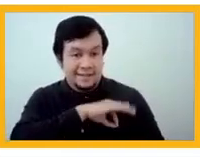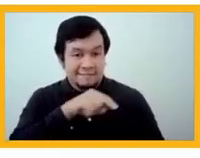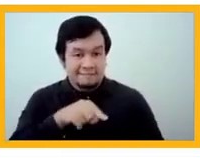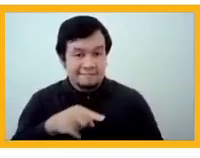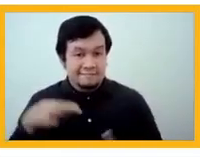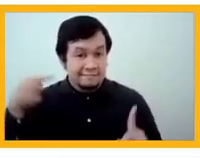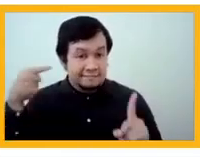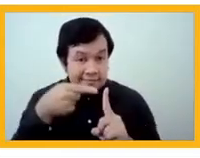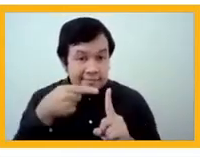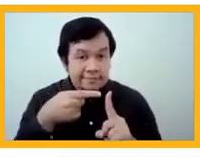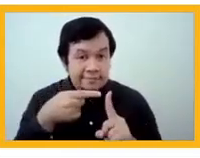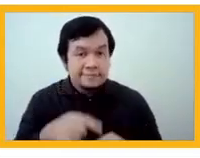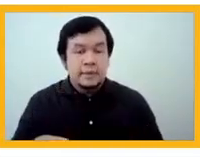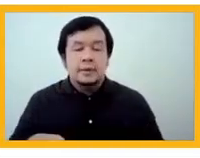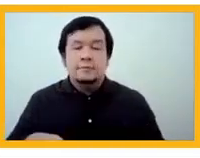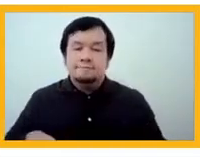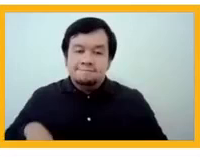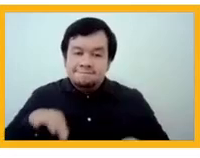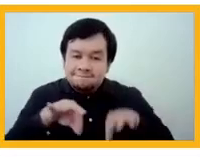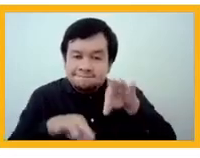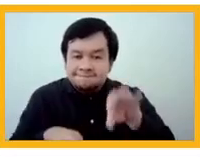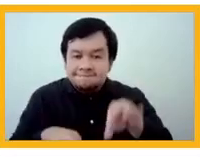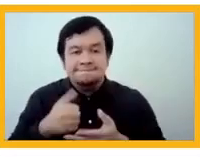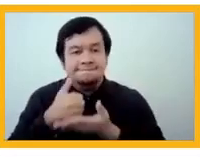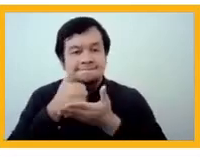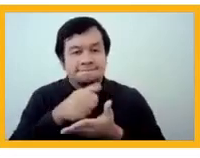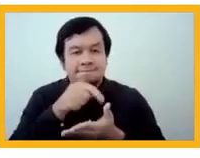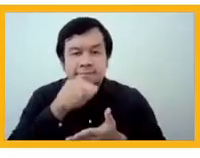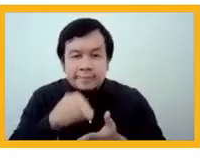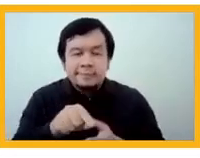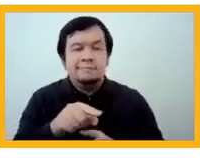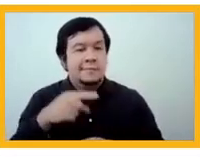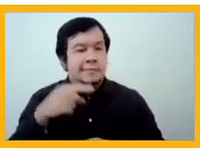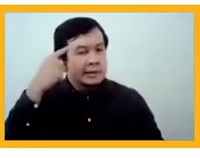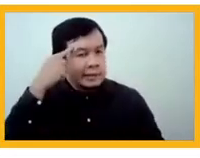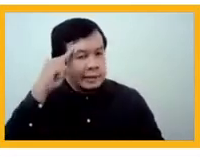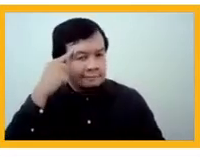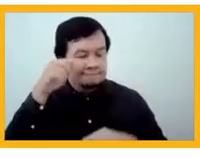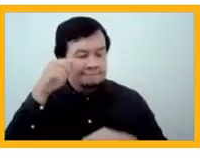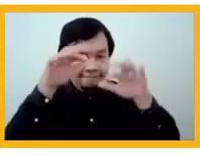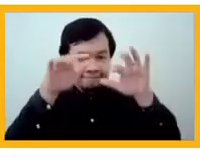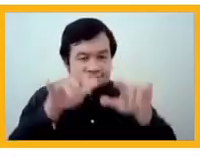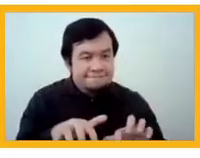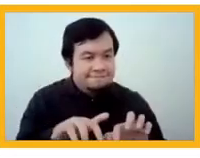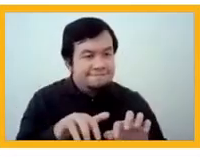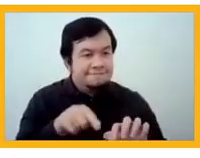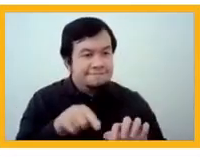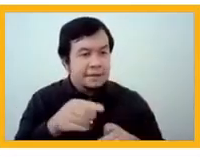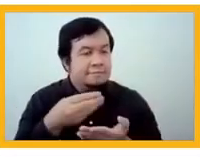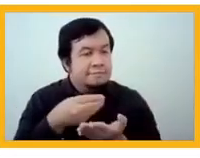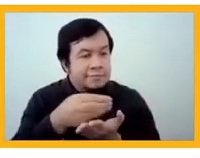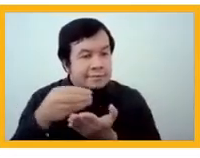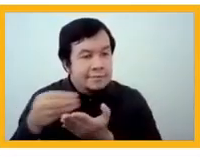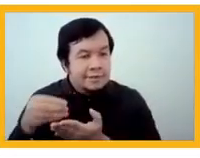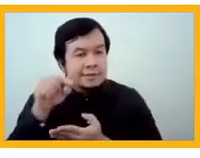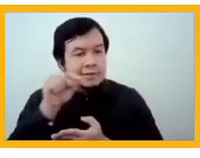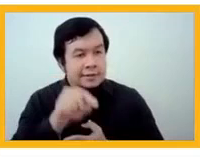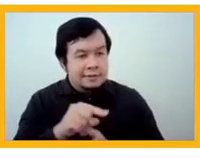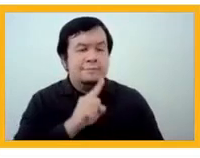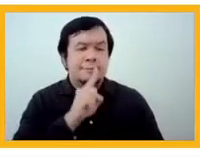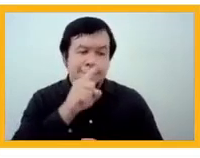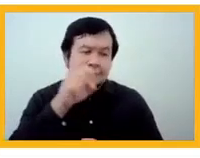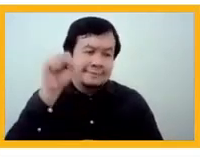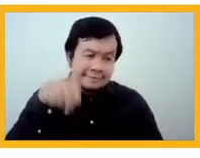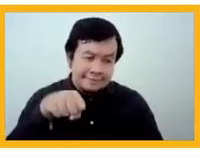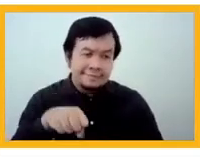on laptops and distribute them. We've seen this in multiple states in India. Now, fortunately, you need the hardware to be able to do the technology. So the hardware per se